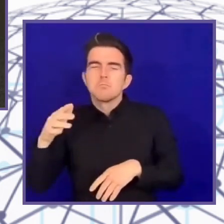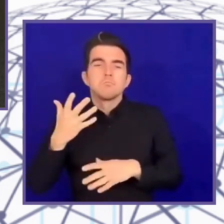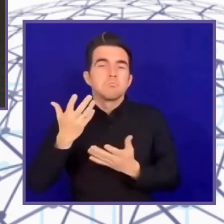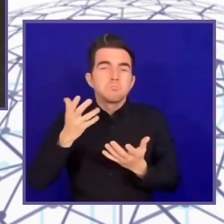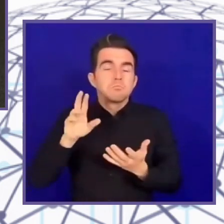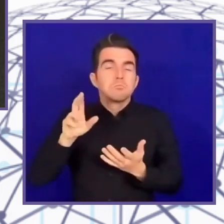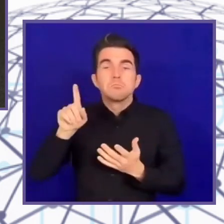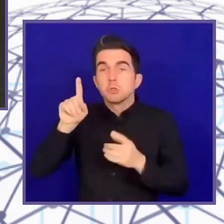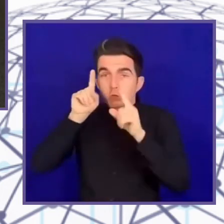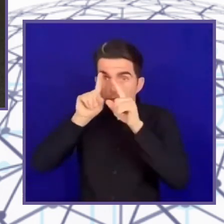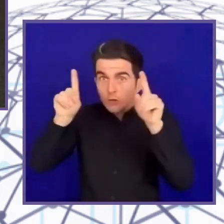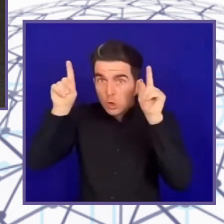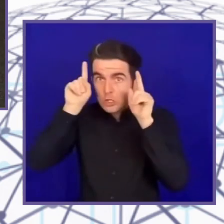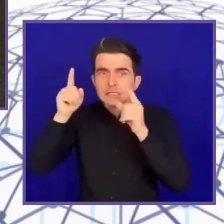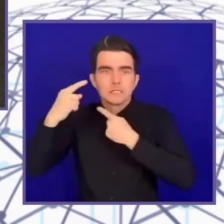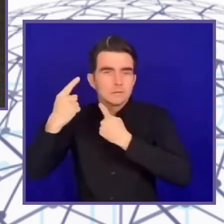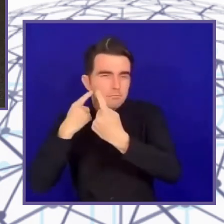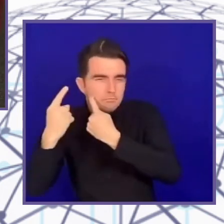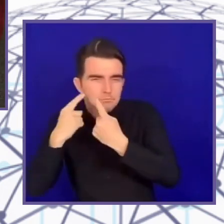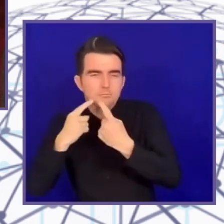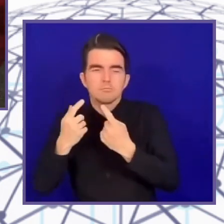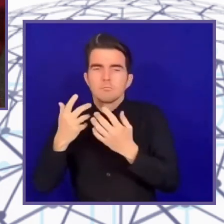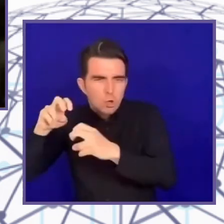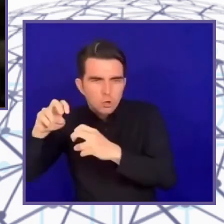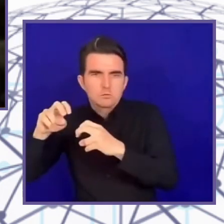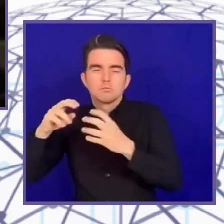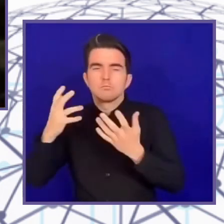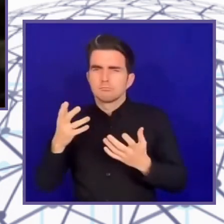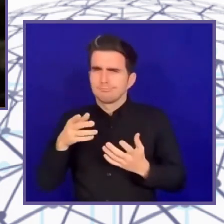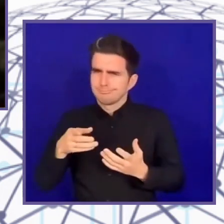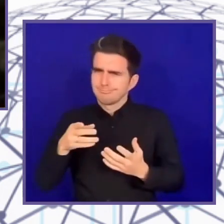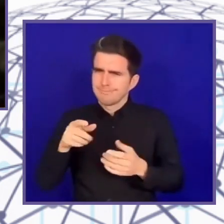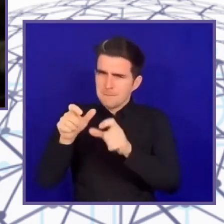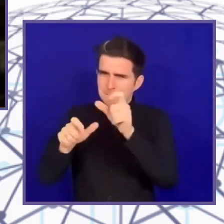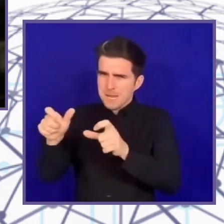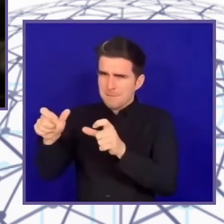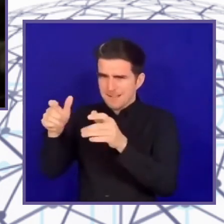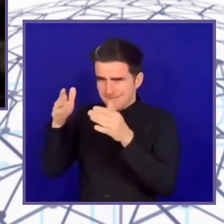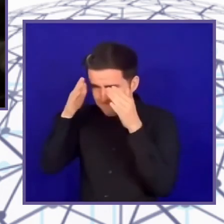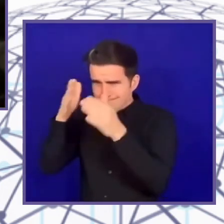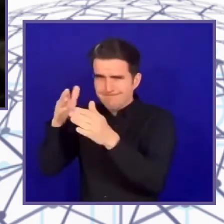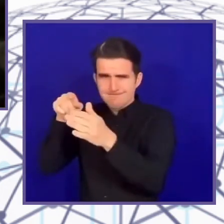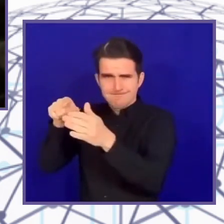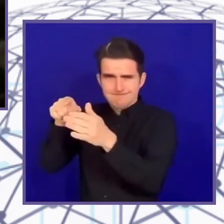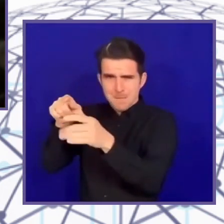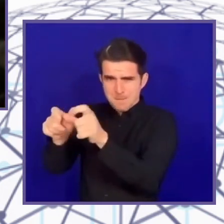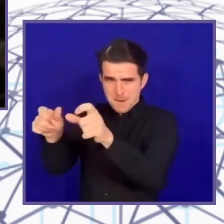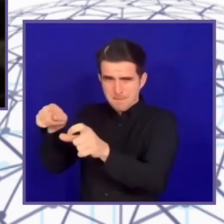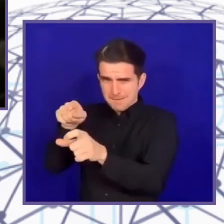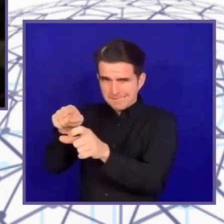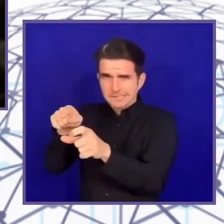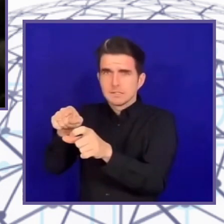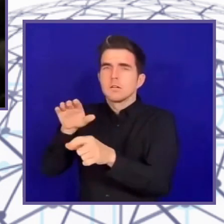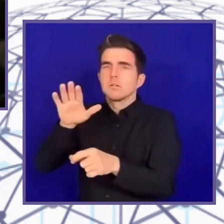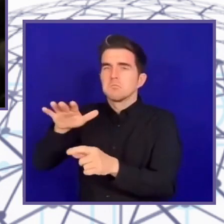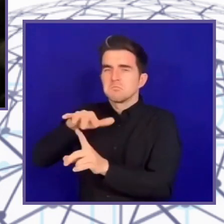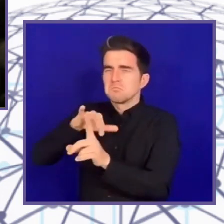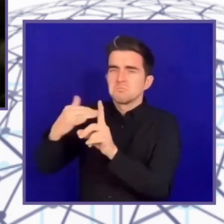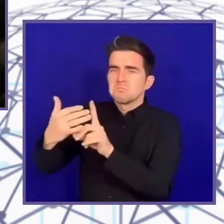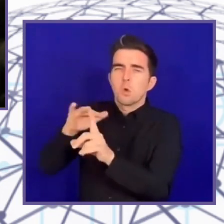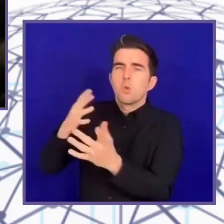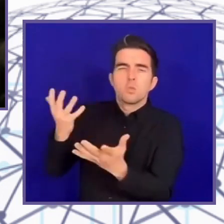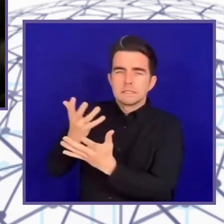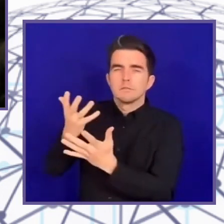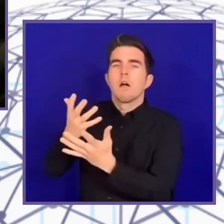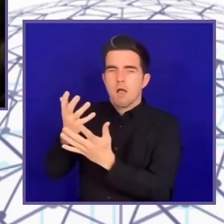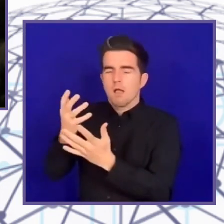and contextually relevant. Thank you. Thank you, Sam. My name is Ahmed. I'm from Egypt. I want to ask